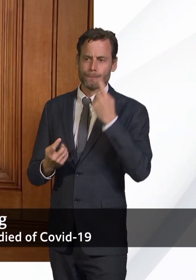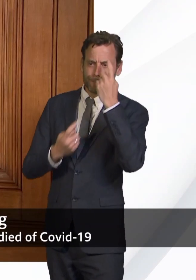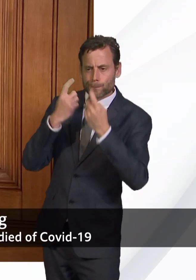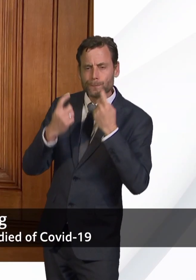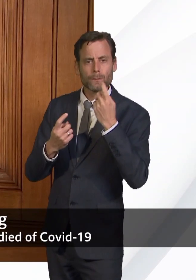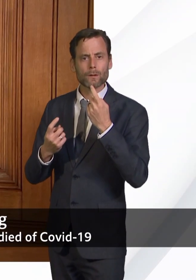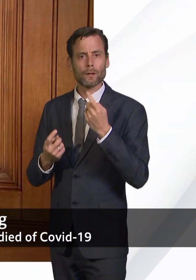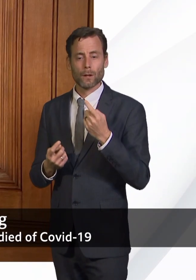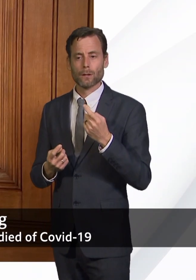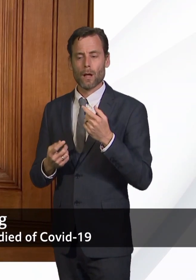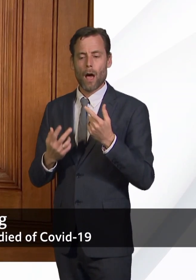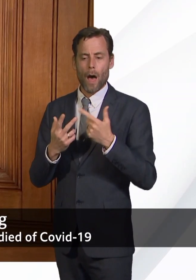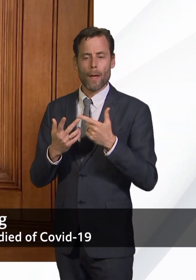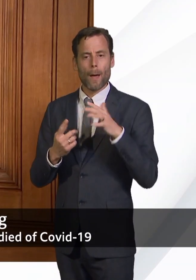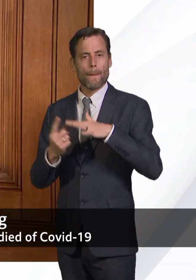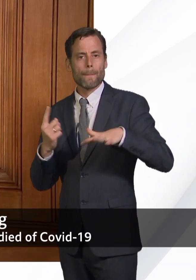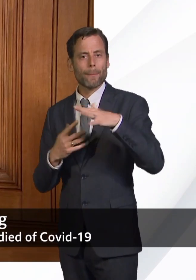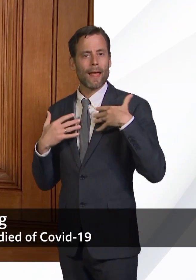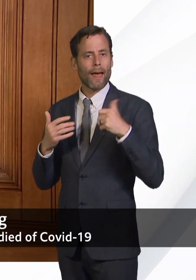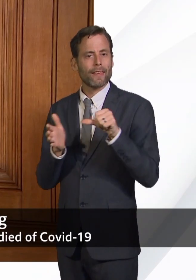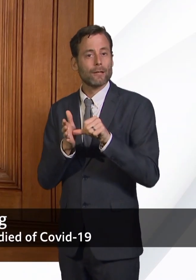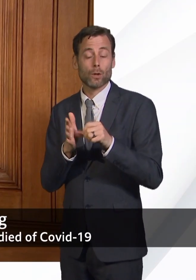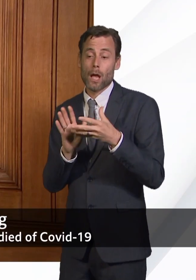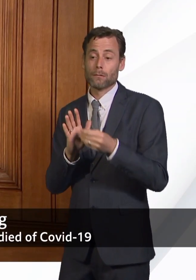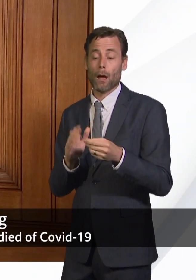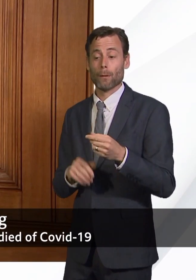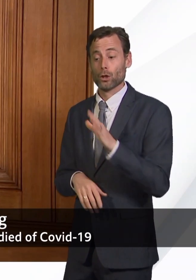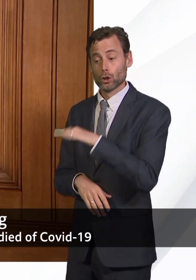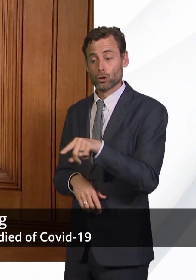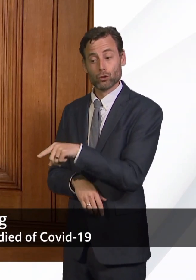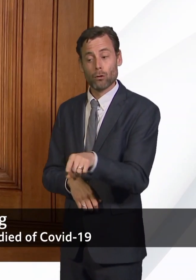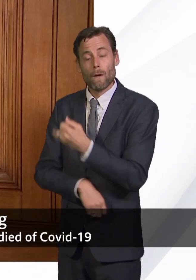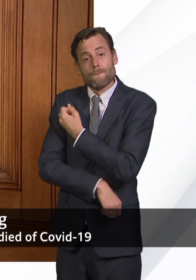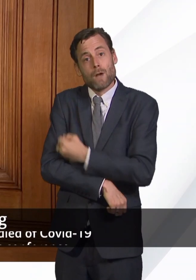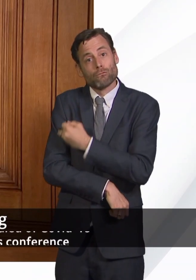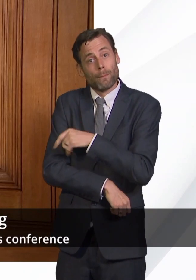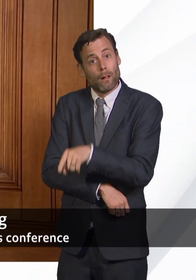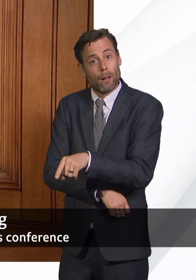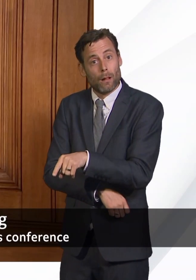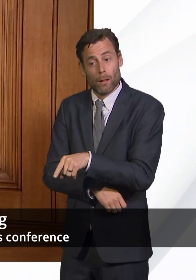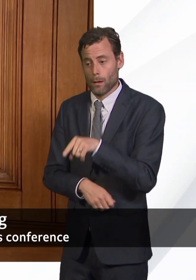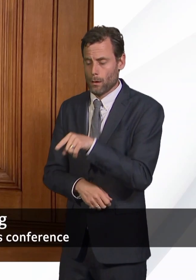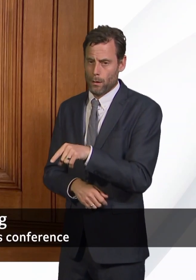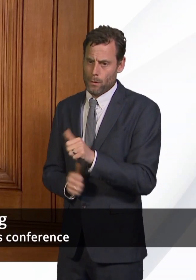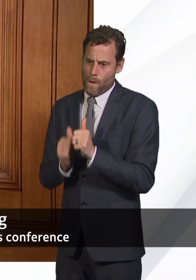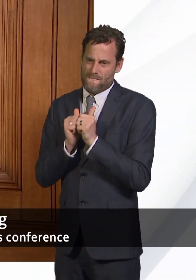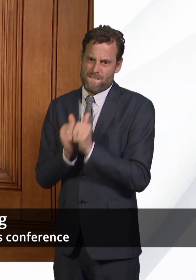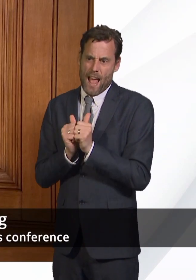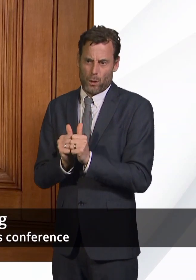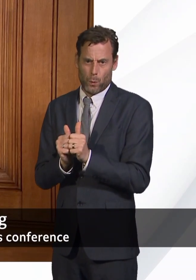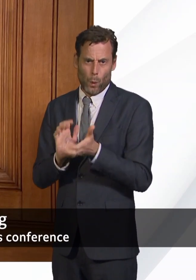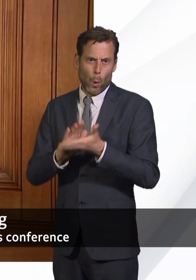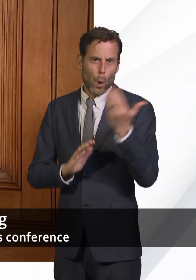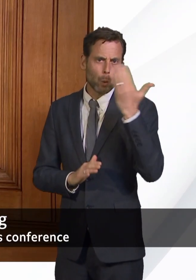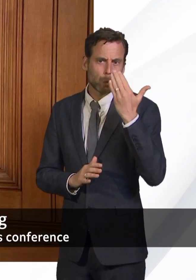wider public health issues. So vulnerable children particularly are benefited hugely from being at